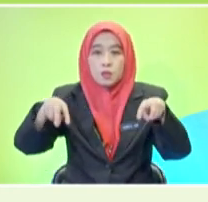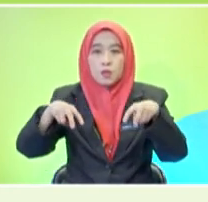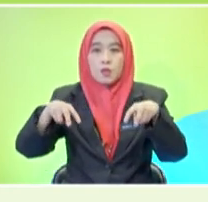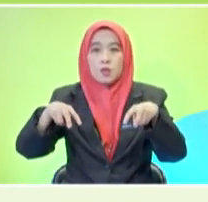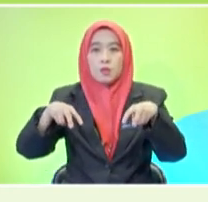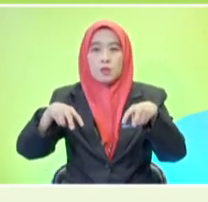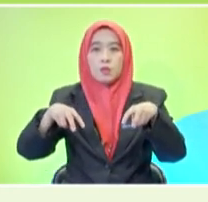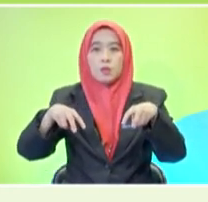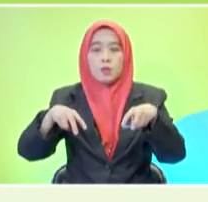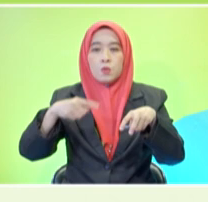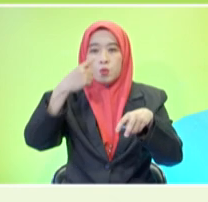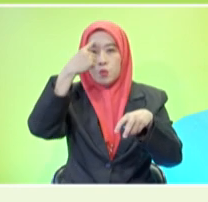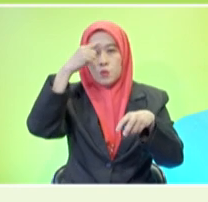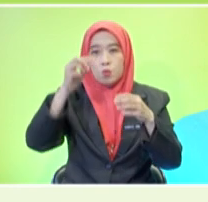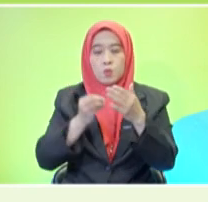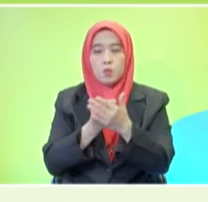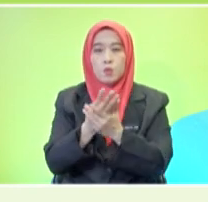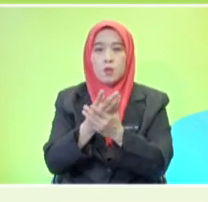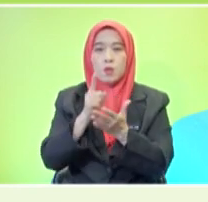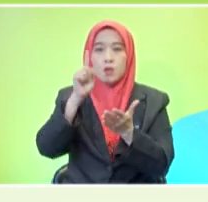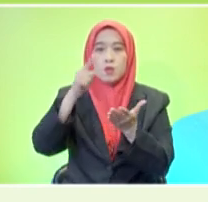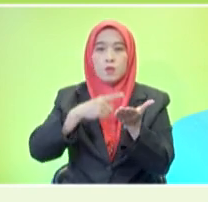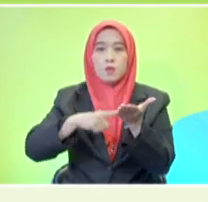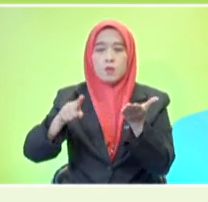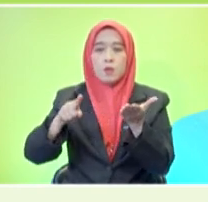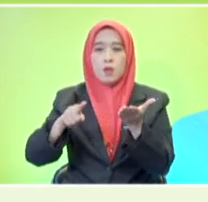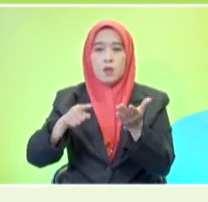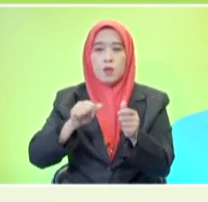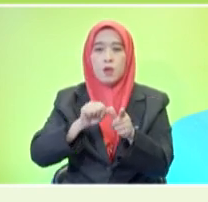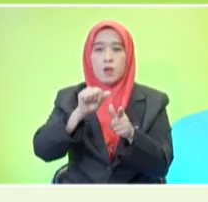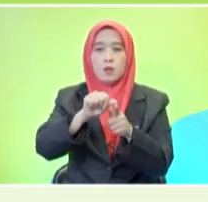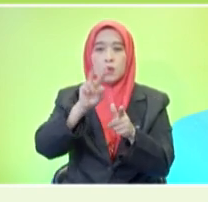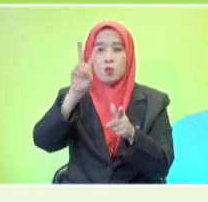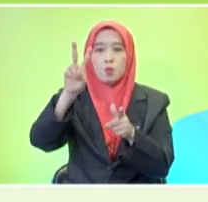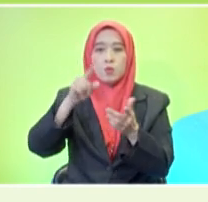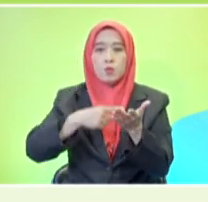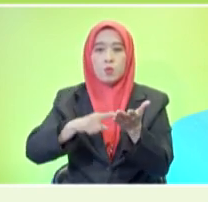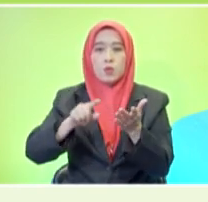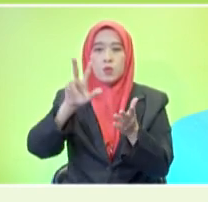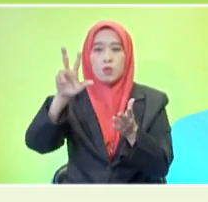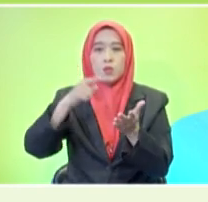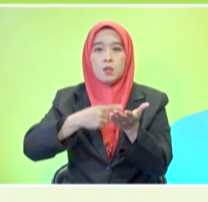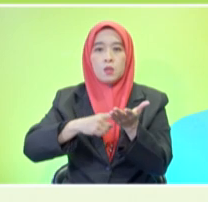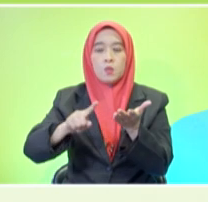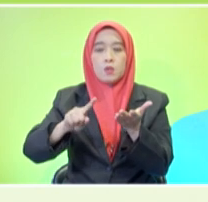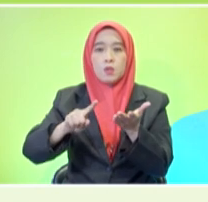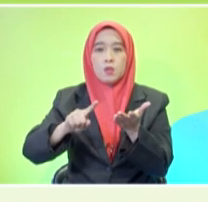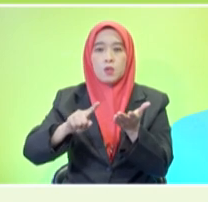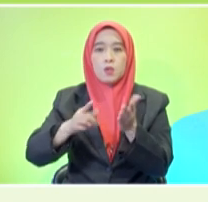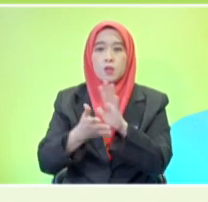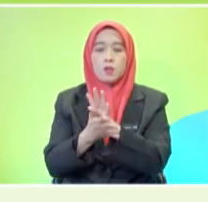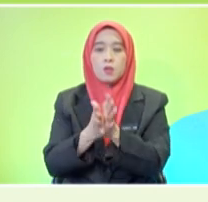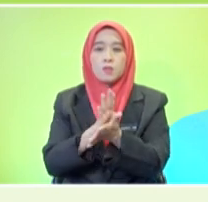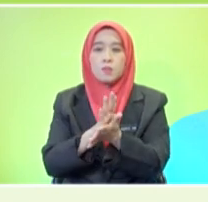you want to observe this plant from the first week, or the second week, or the third week. Mm-hmm. So you have the power to do that. So that is what